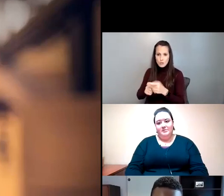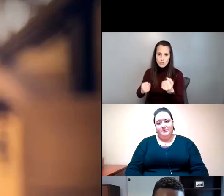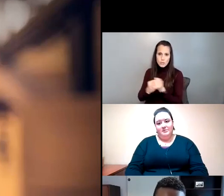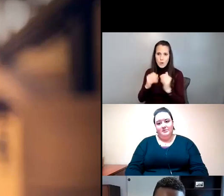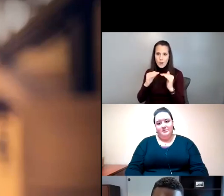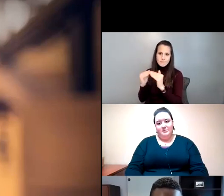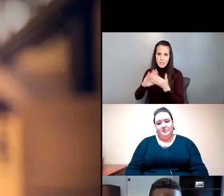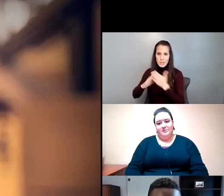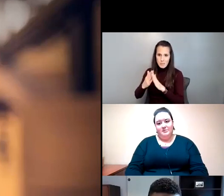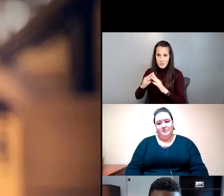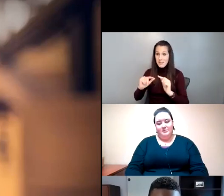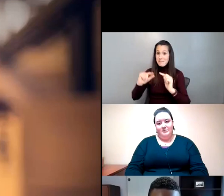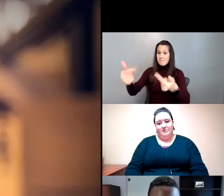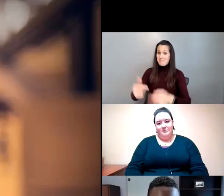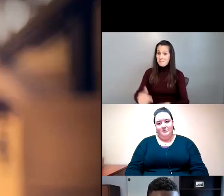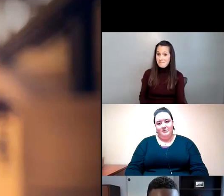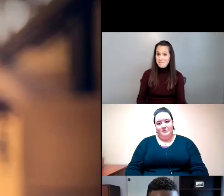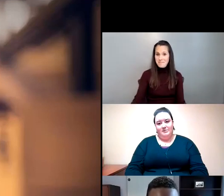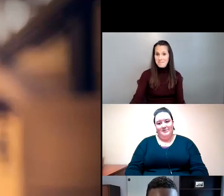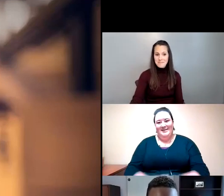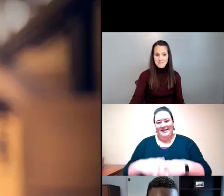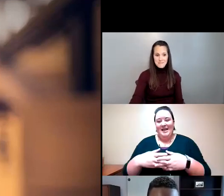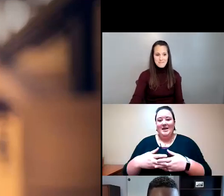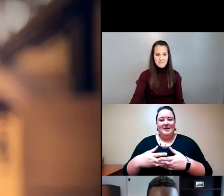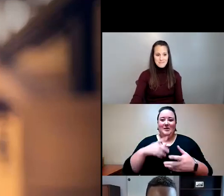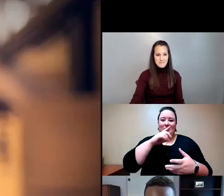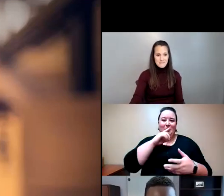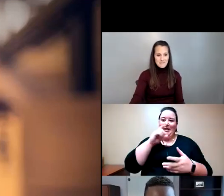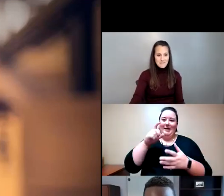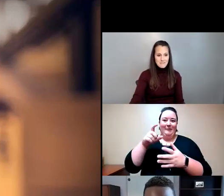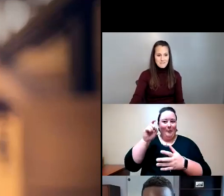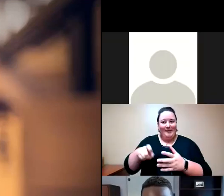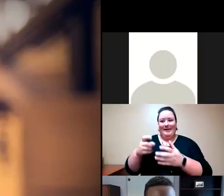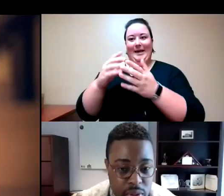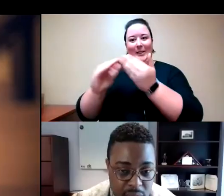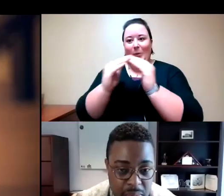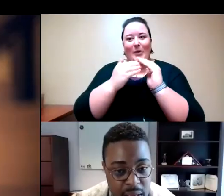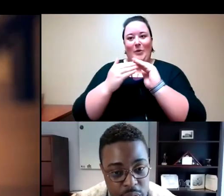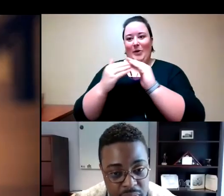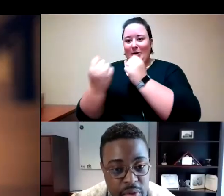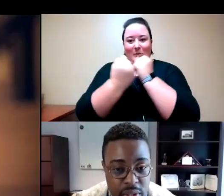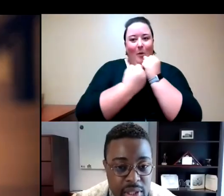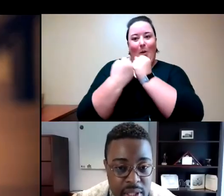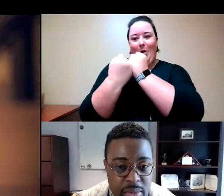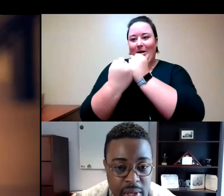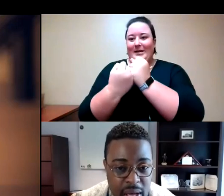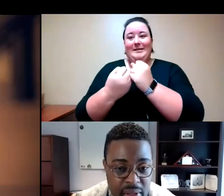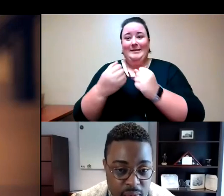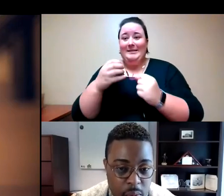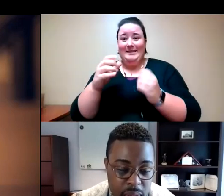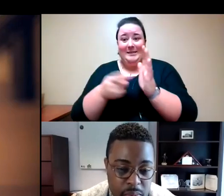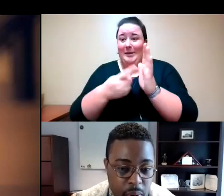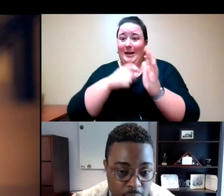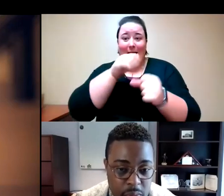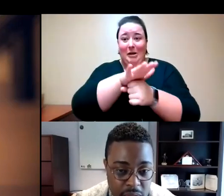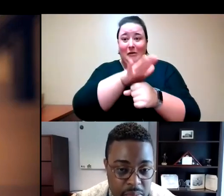And we actually would not be able to do what we do without the community, because at times there aren't enough numbers to then make a university team. And therefore